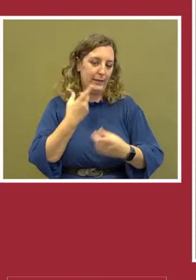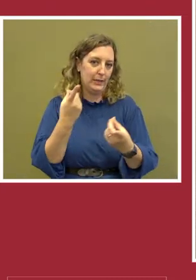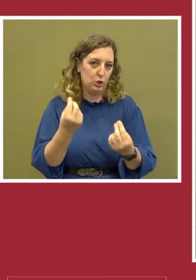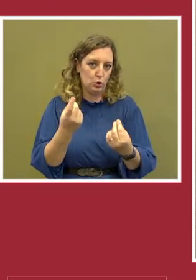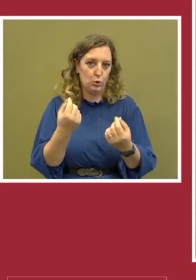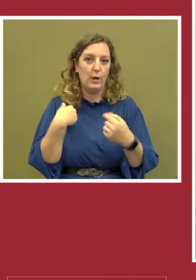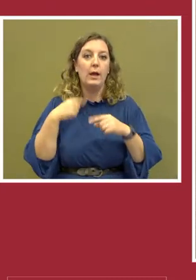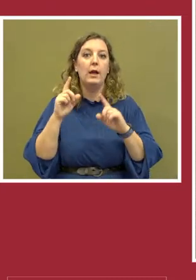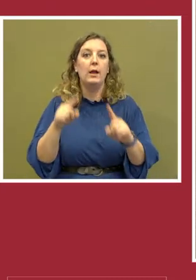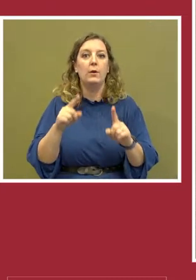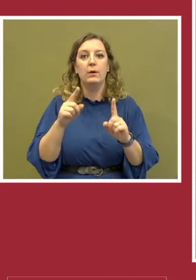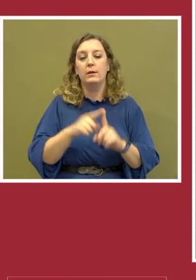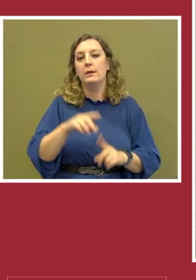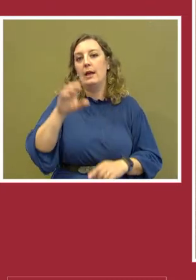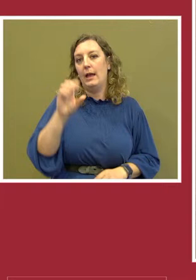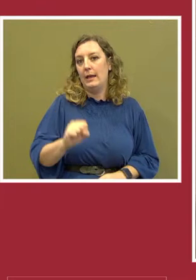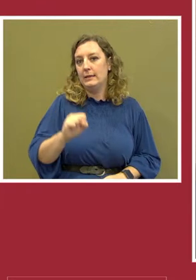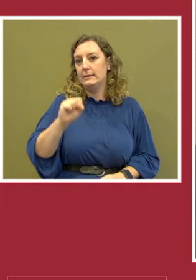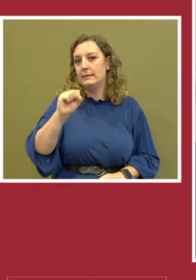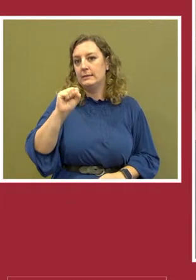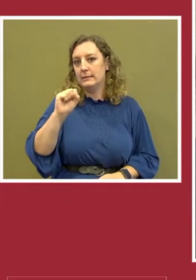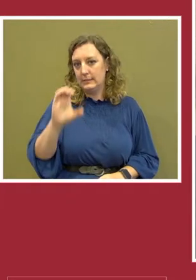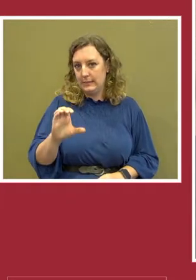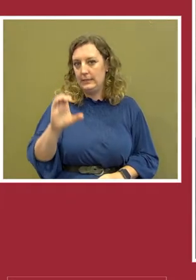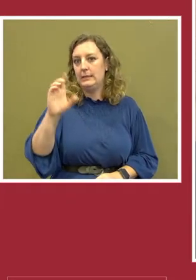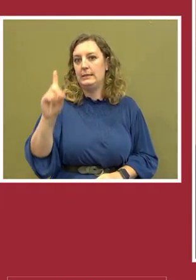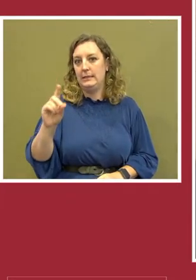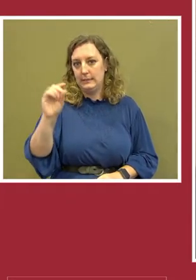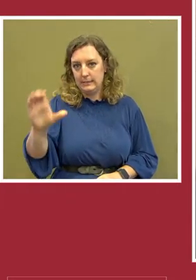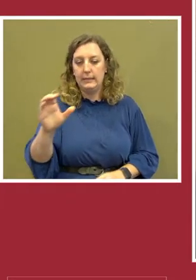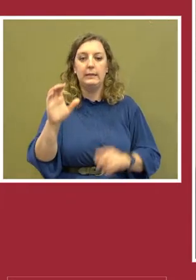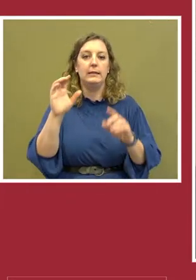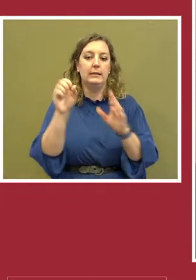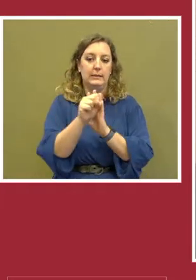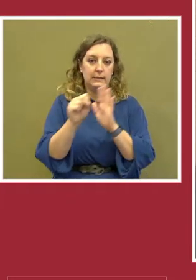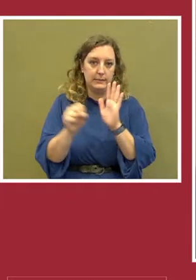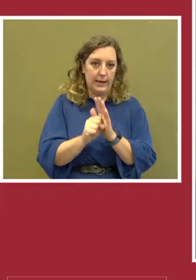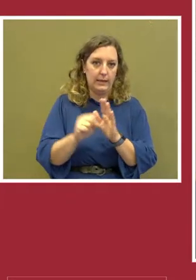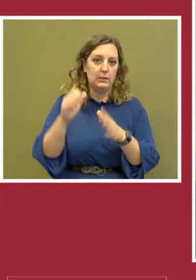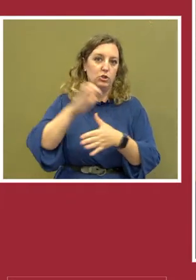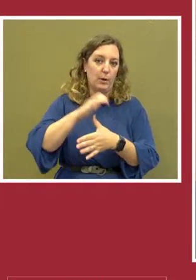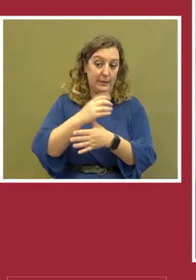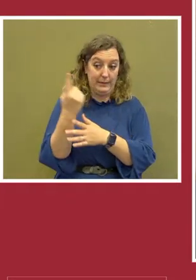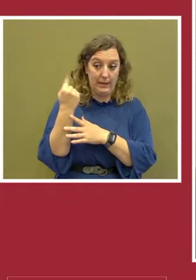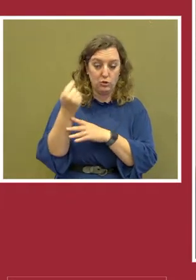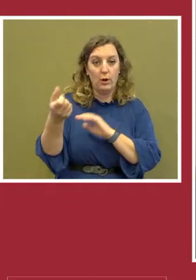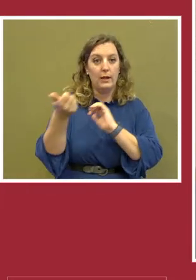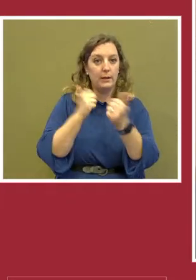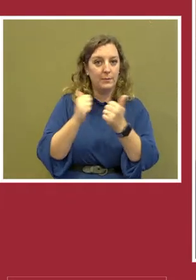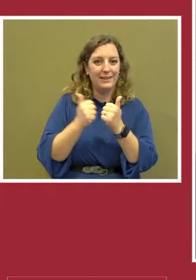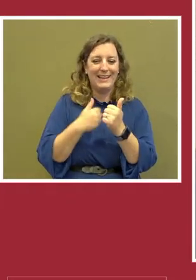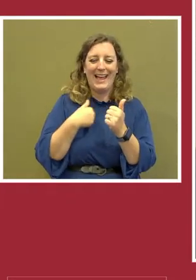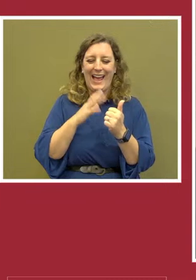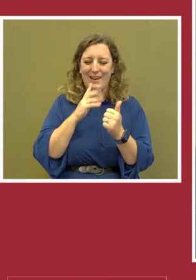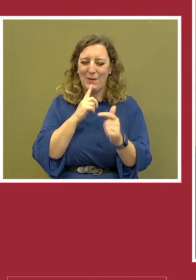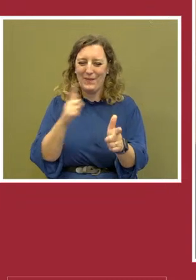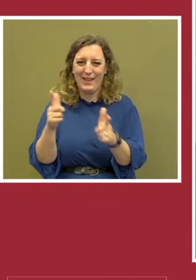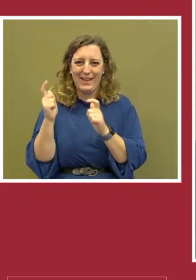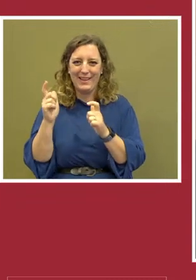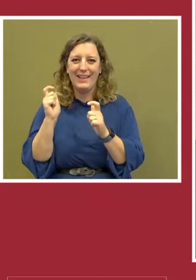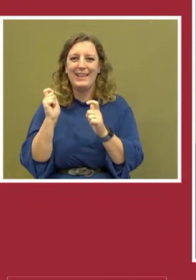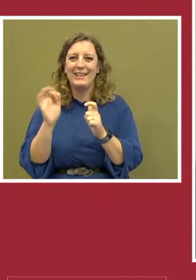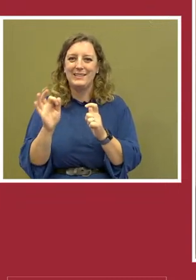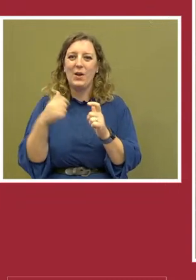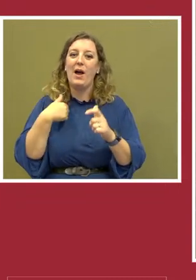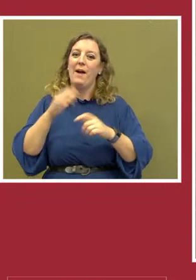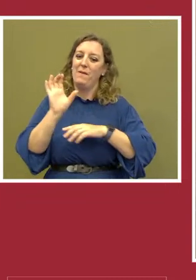went to the SCDC state tournament last year, and I competed, and I talk very fast, so it made